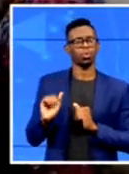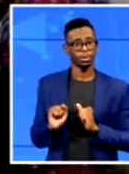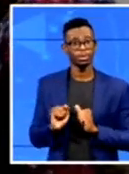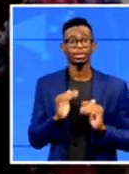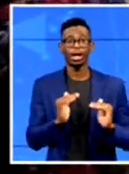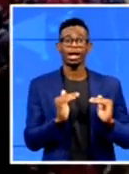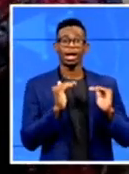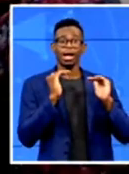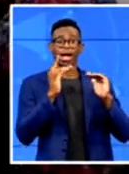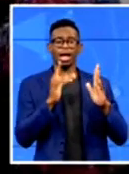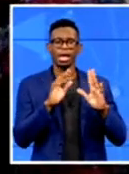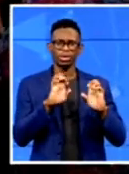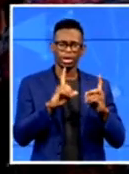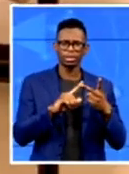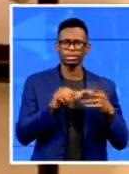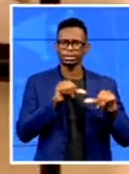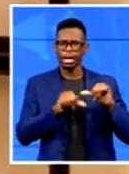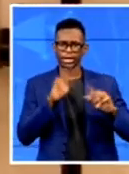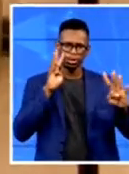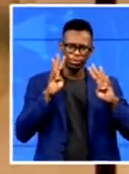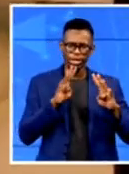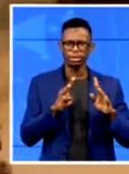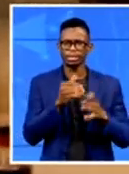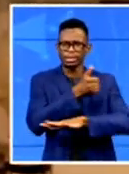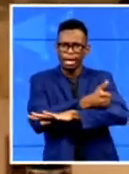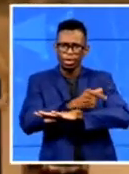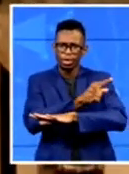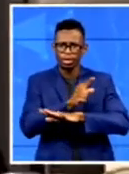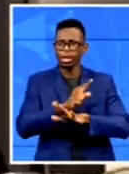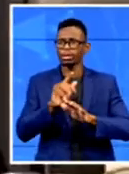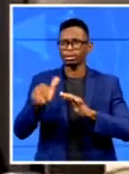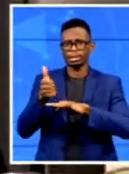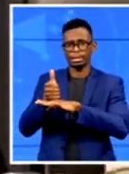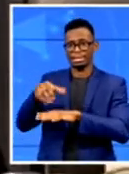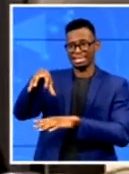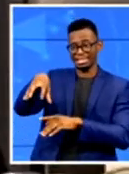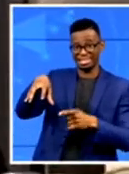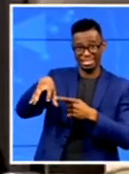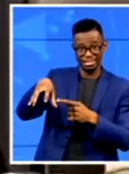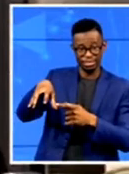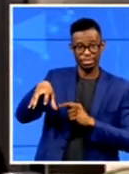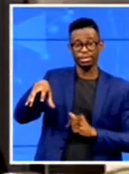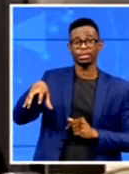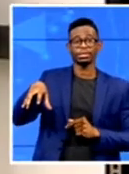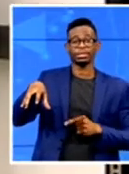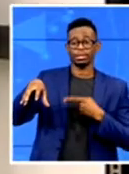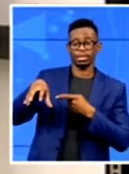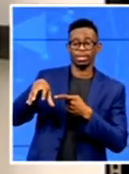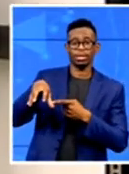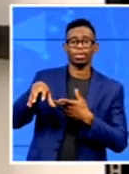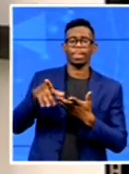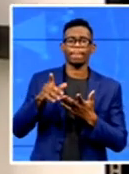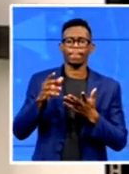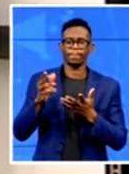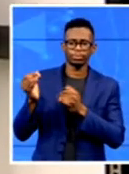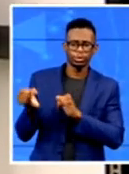Active Pharmaceutical Ingredients Technology Innovation Cluster. It was introduced at the recently commissioned API